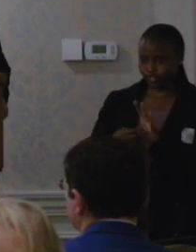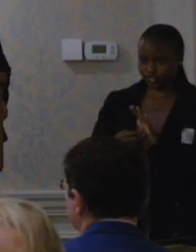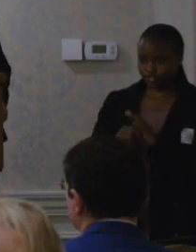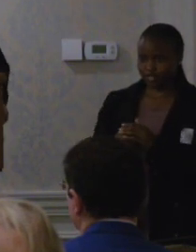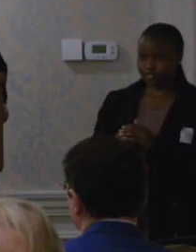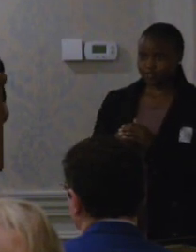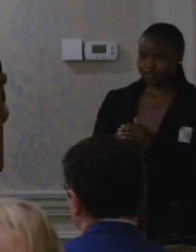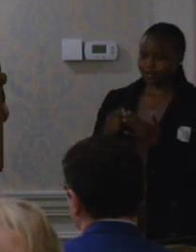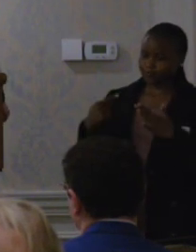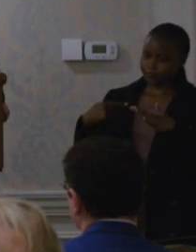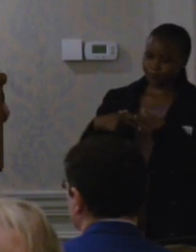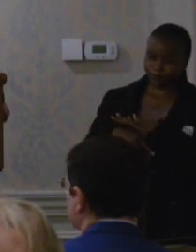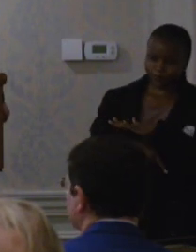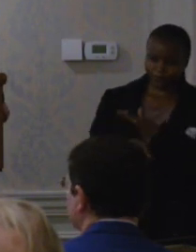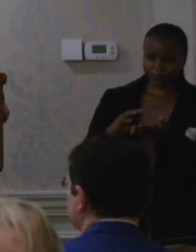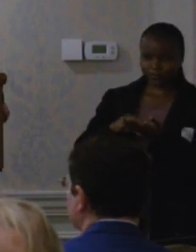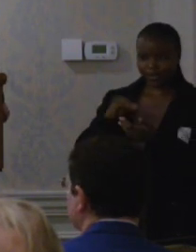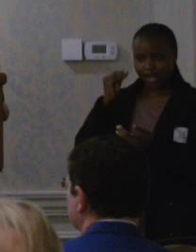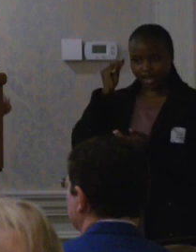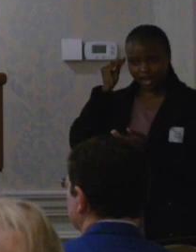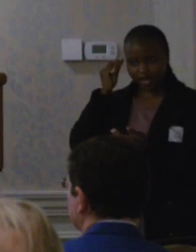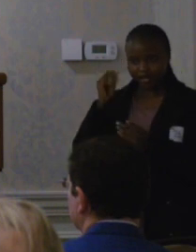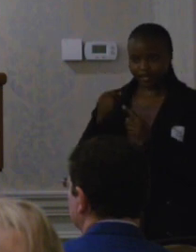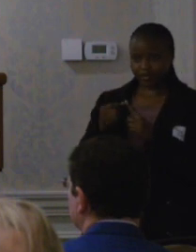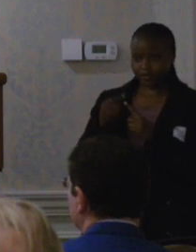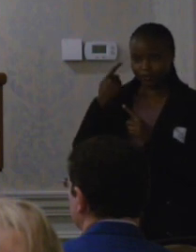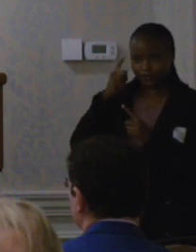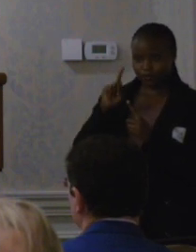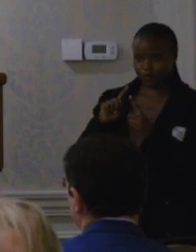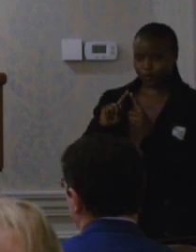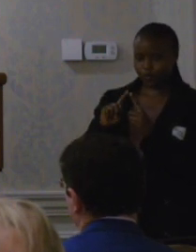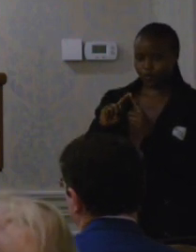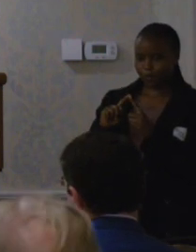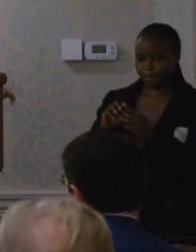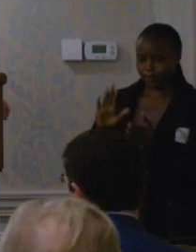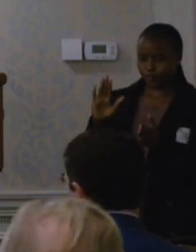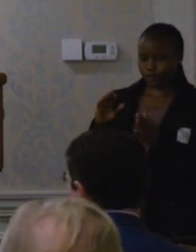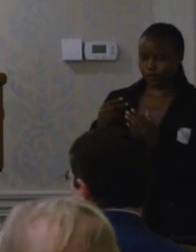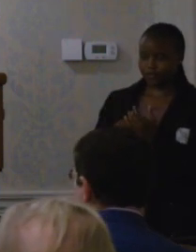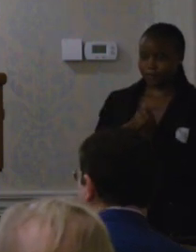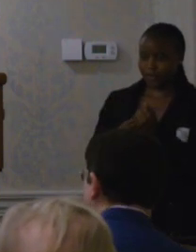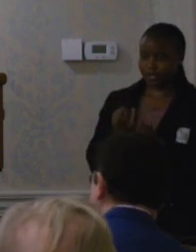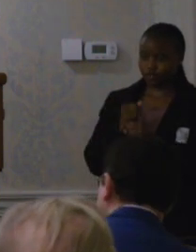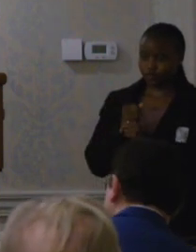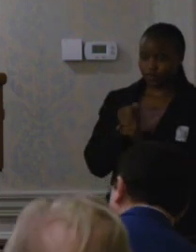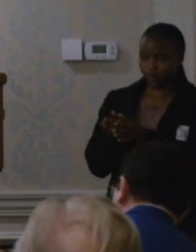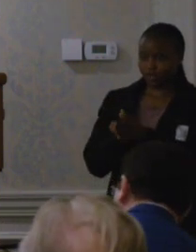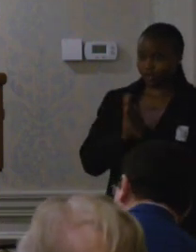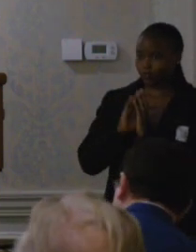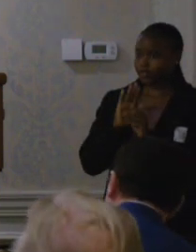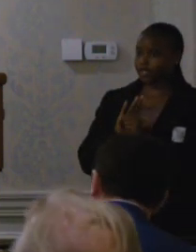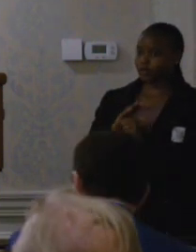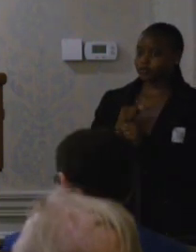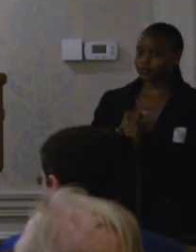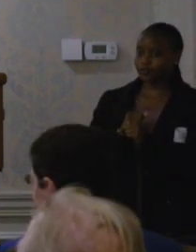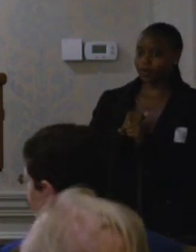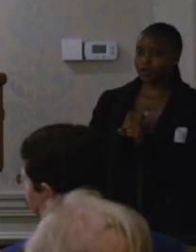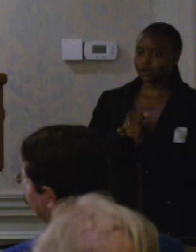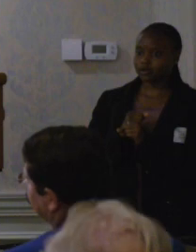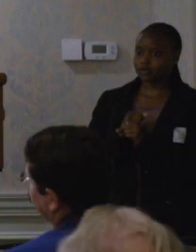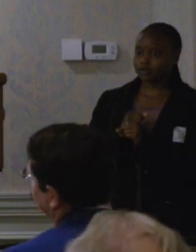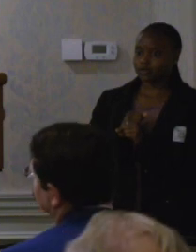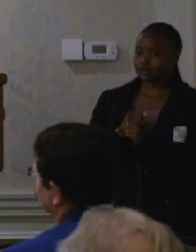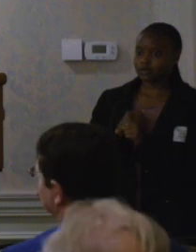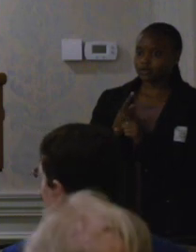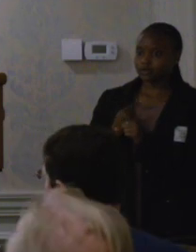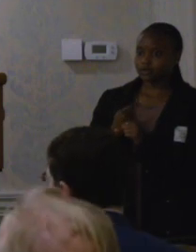curve for most of the partners that we have been working with. So a lot of the work we have done